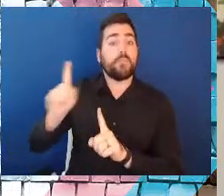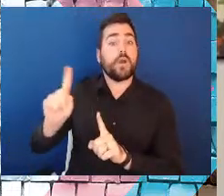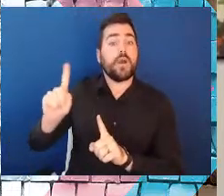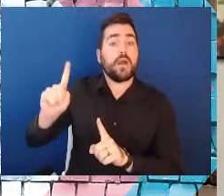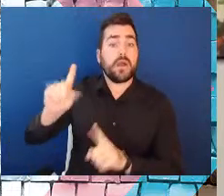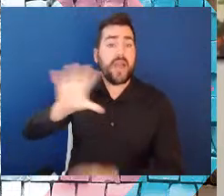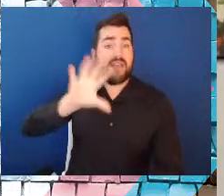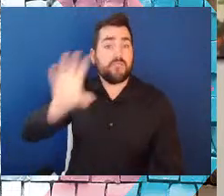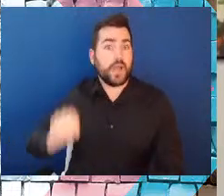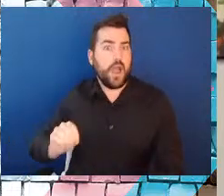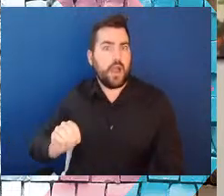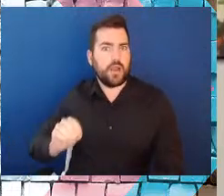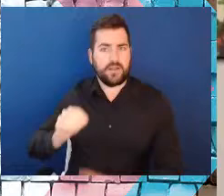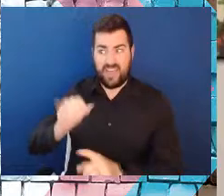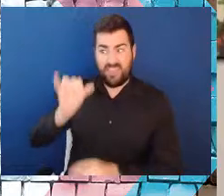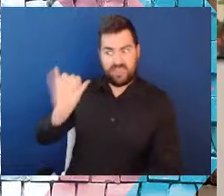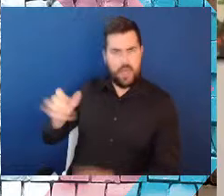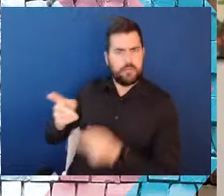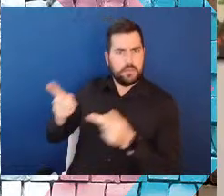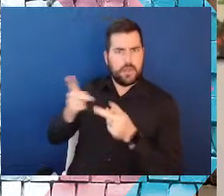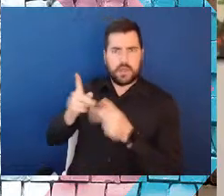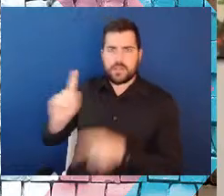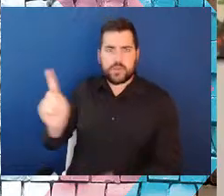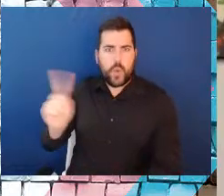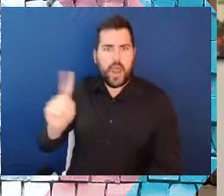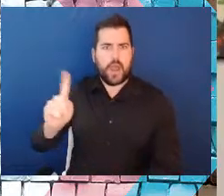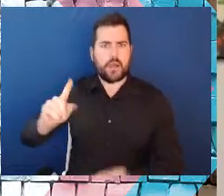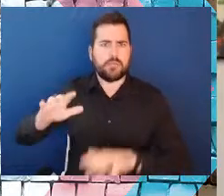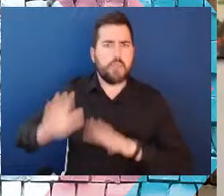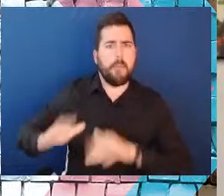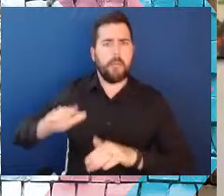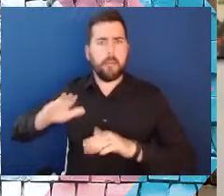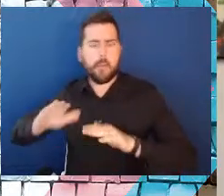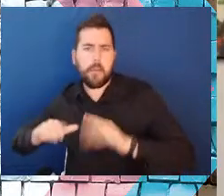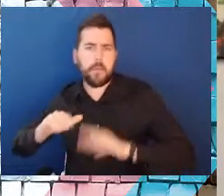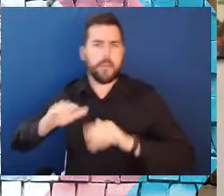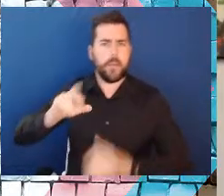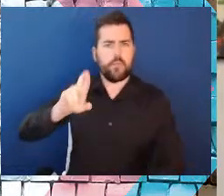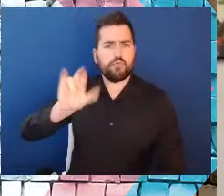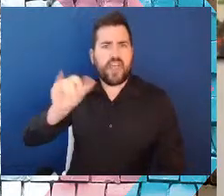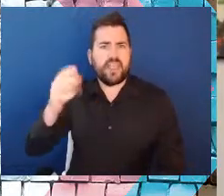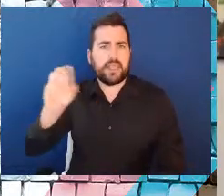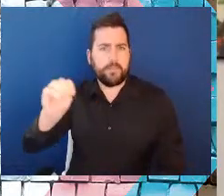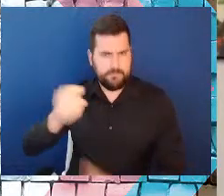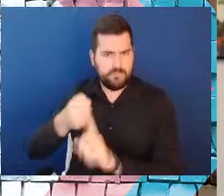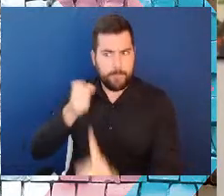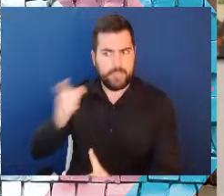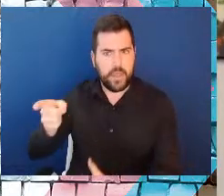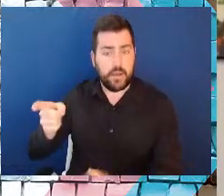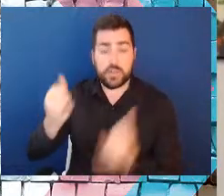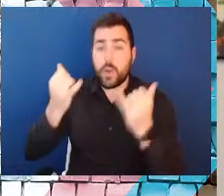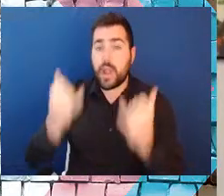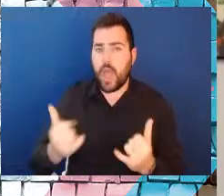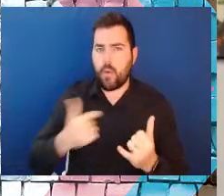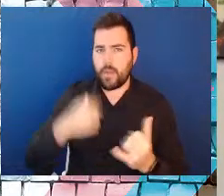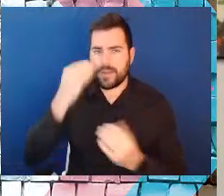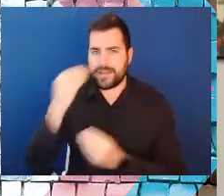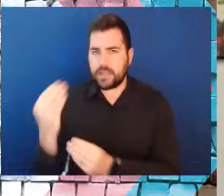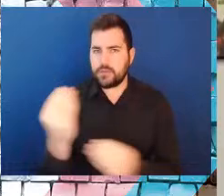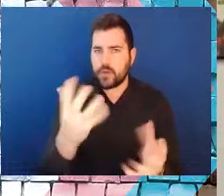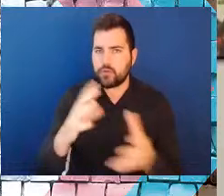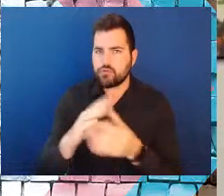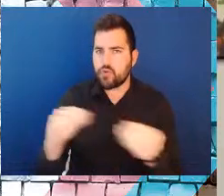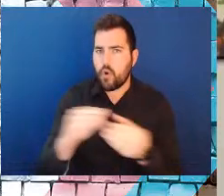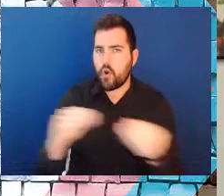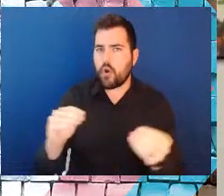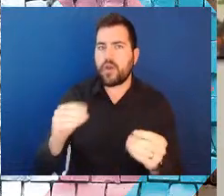Place of rhythm, and the story I'm going to tell is an adaptation of a Nigerian folktale, but it's an adaptation that is